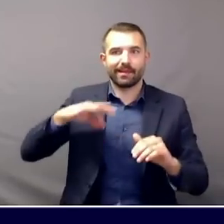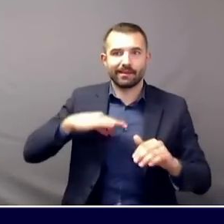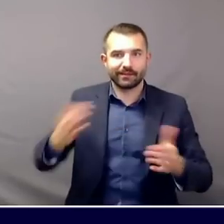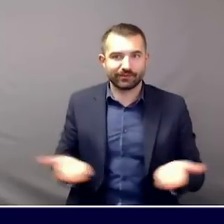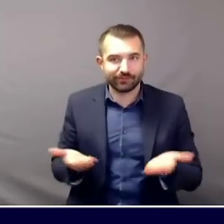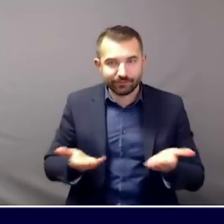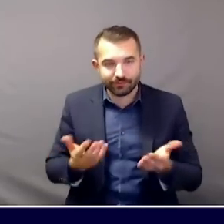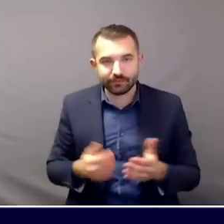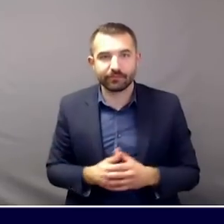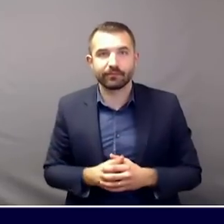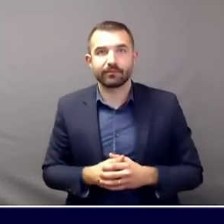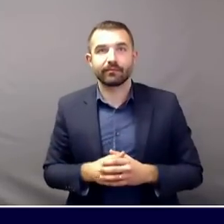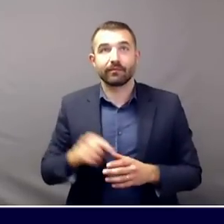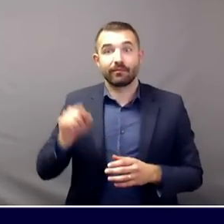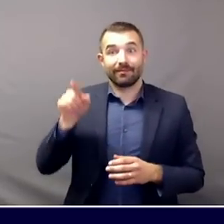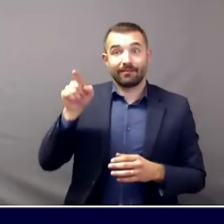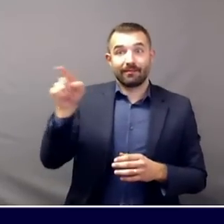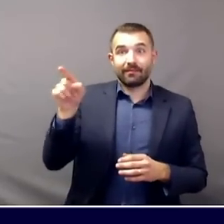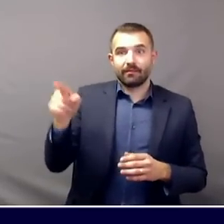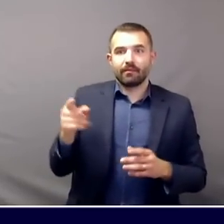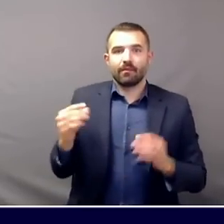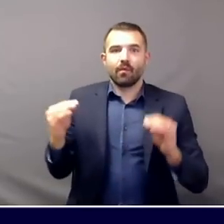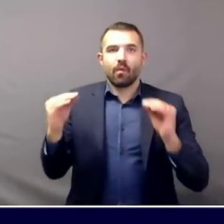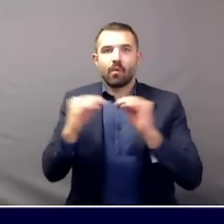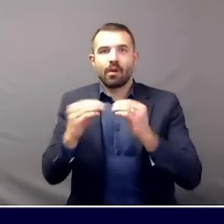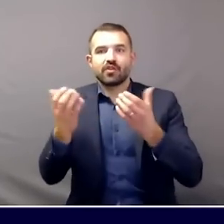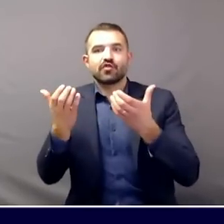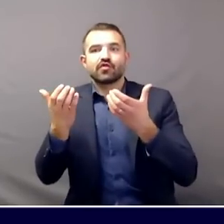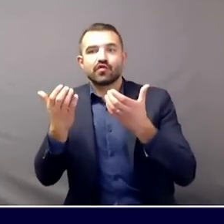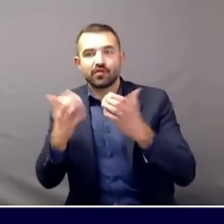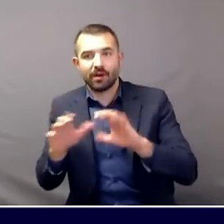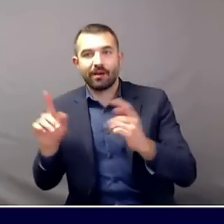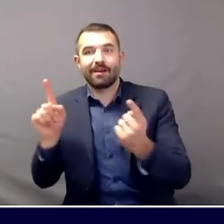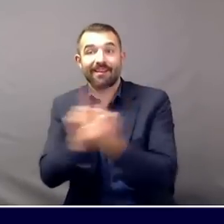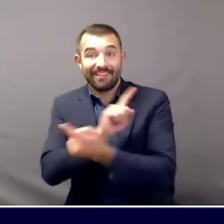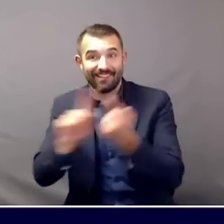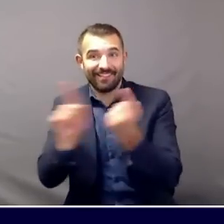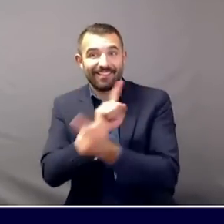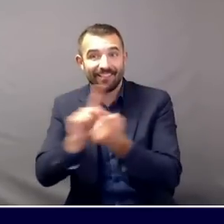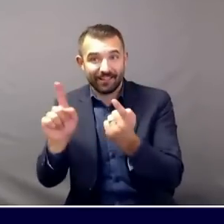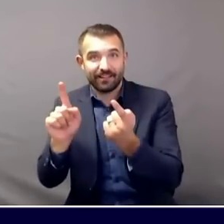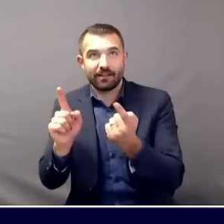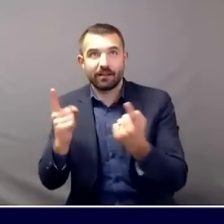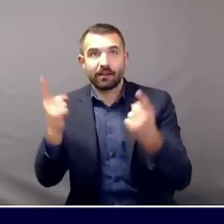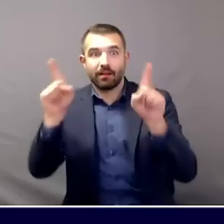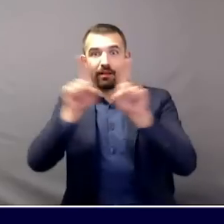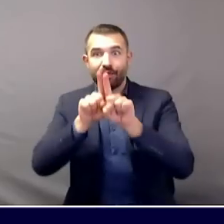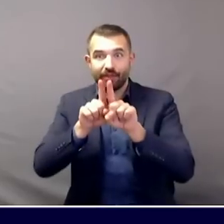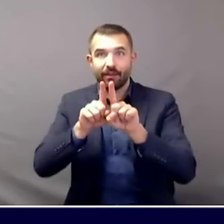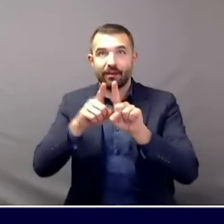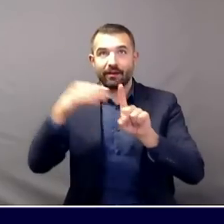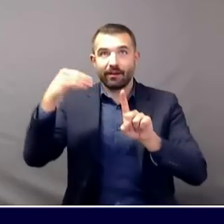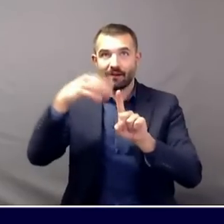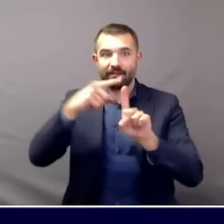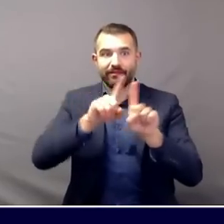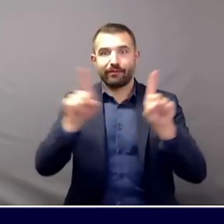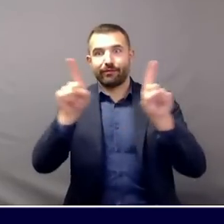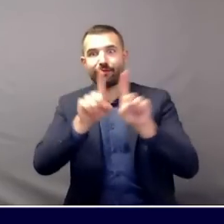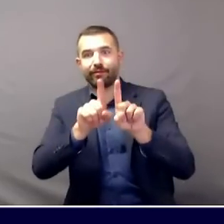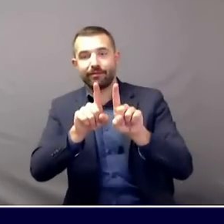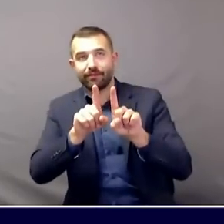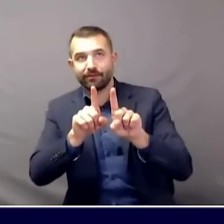to just interact with and spend time next to a stranger for prolonged periods of time. Dense urban areas